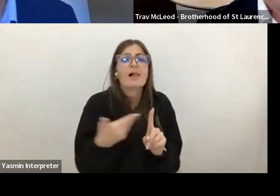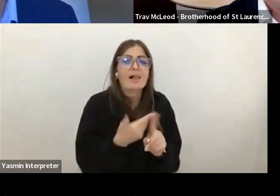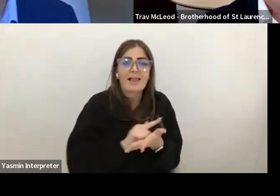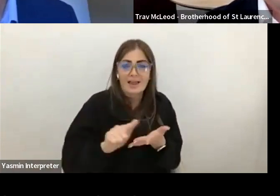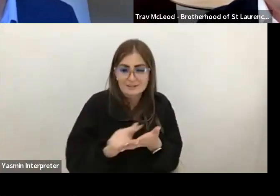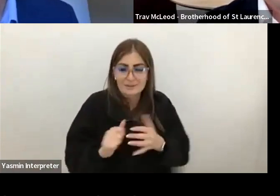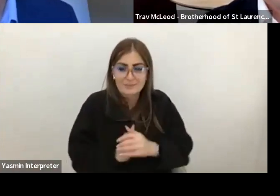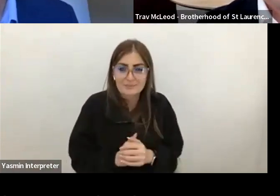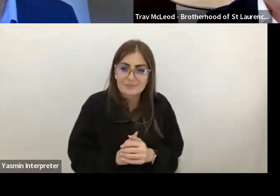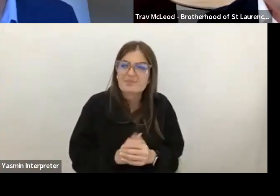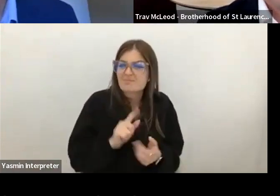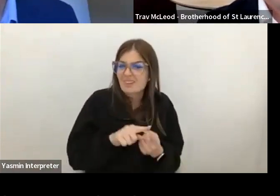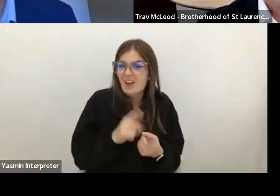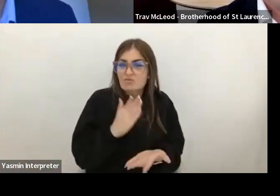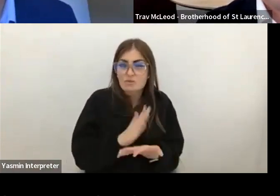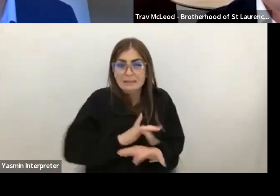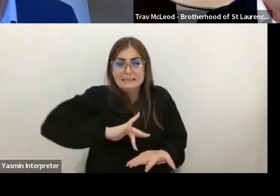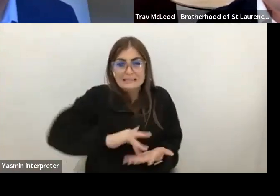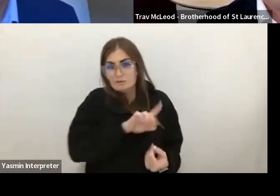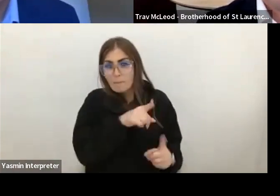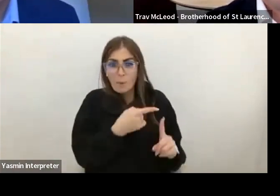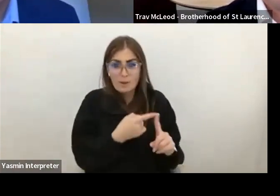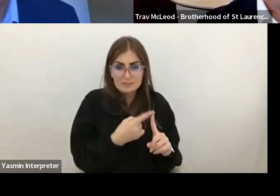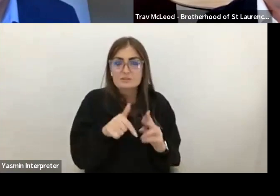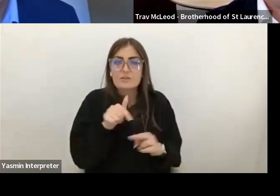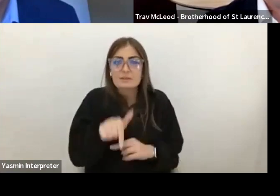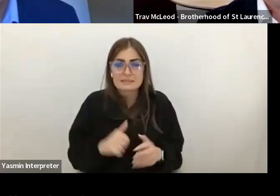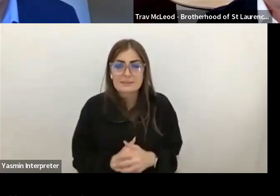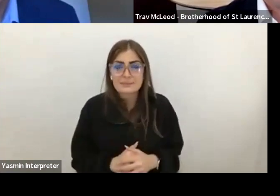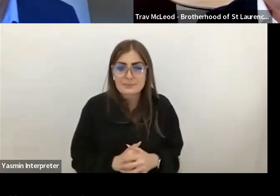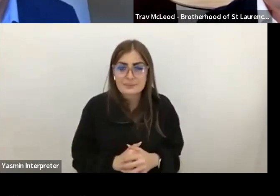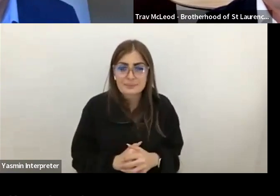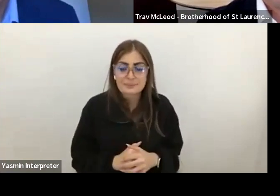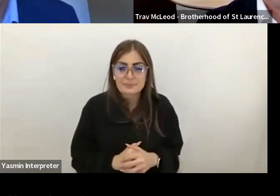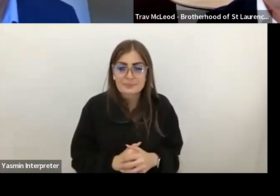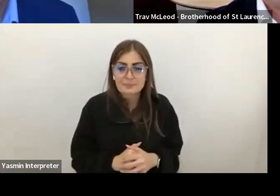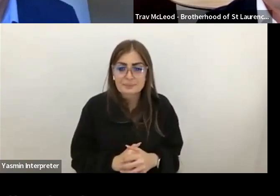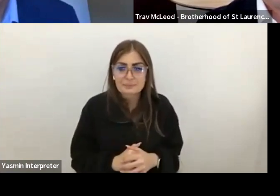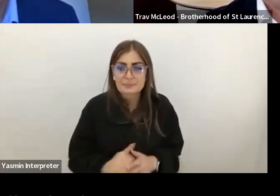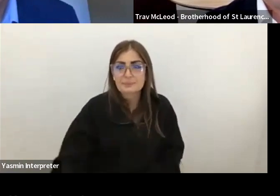later on, but they're really the central points. So I think